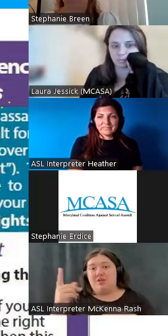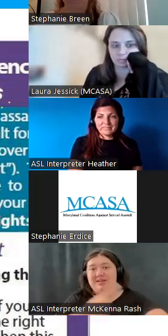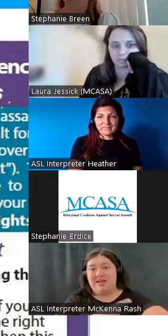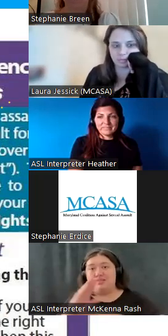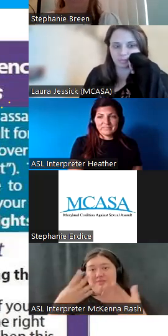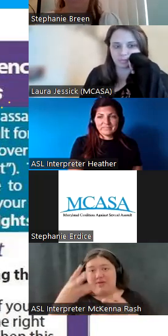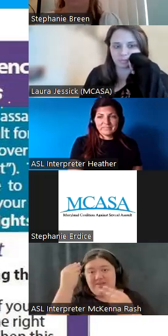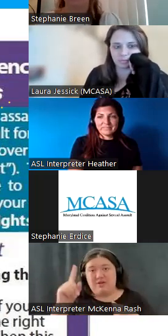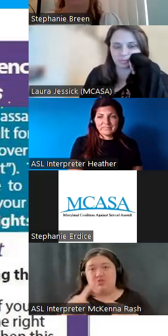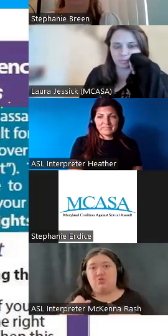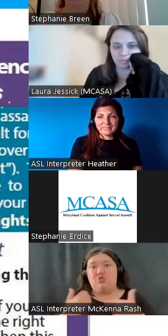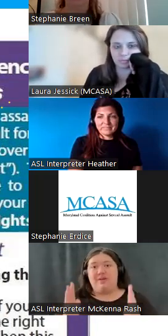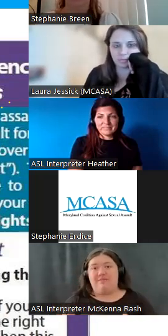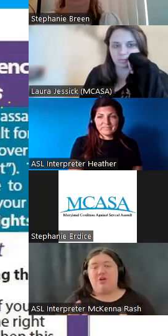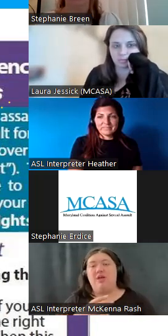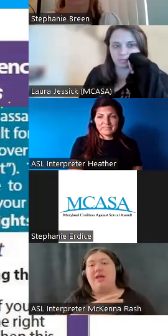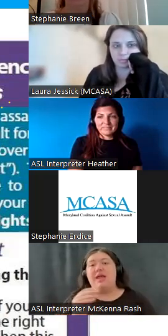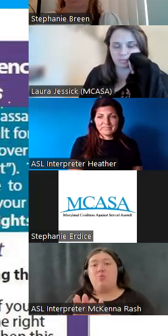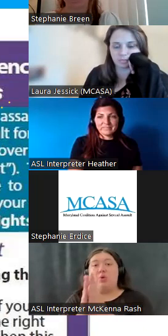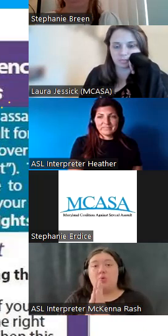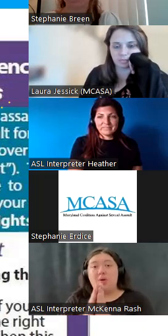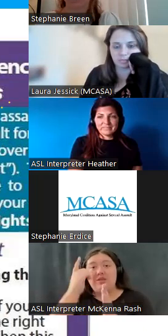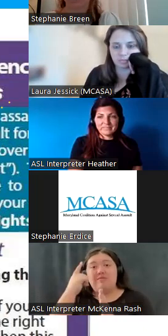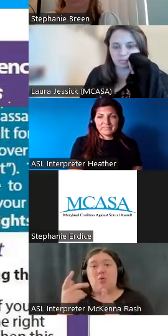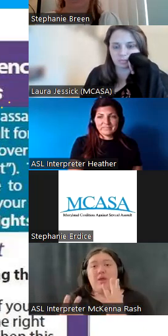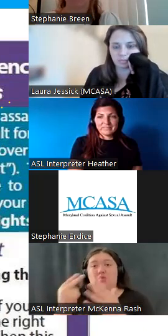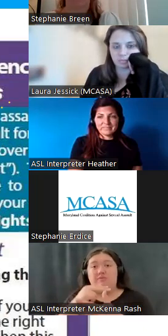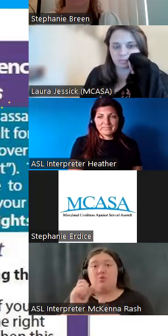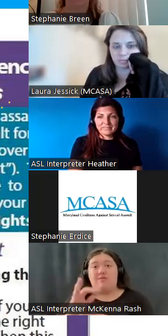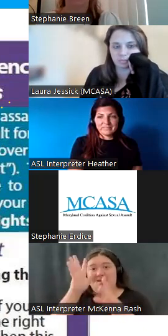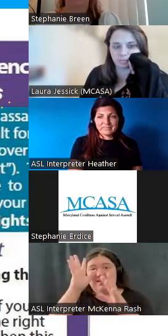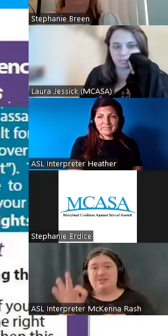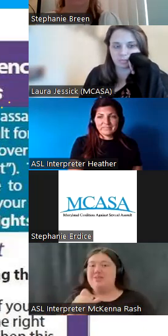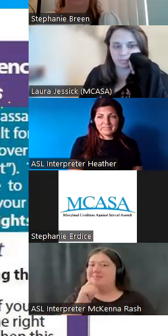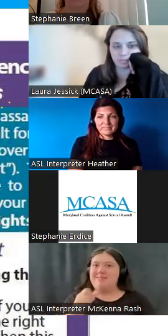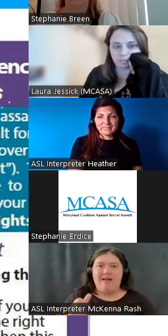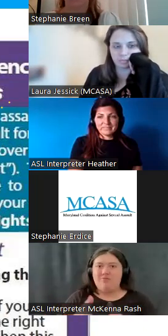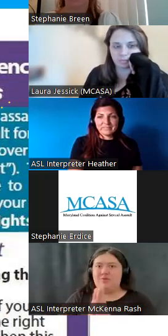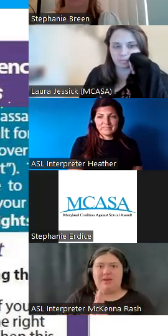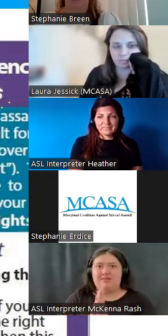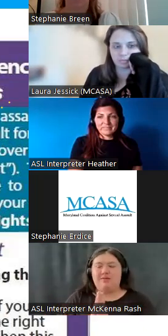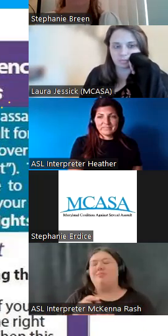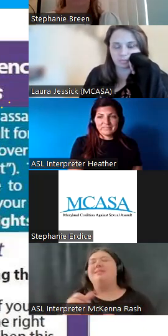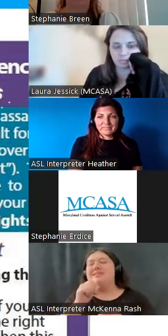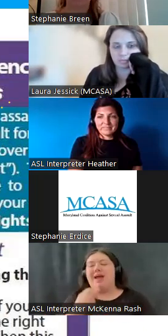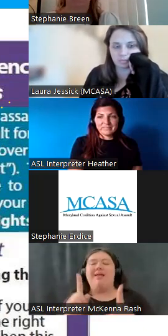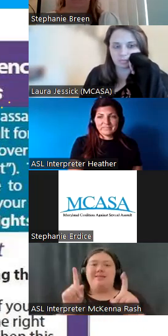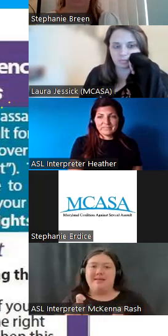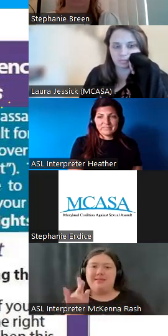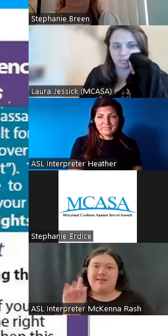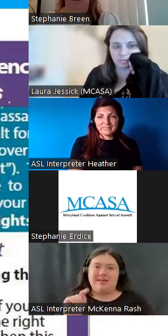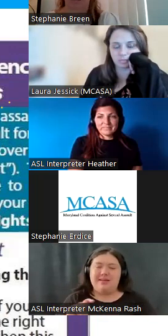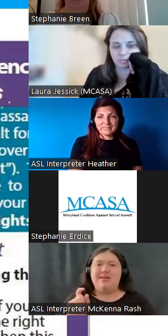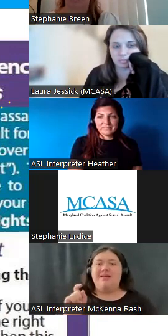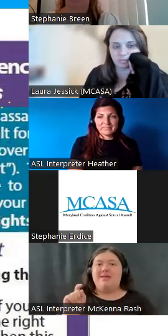survivor. And requests for a review of a decision to not test a kit must be